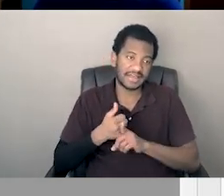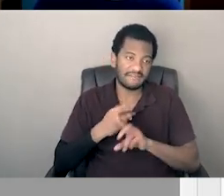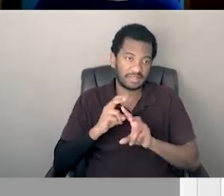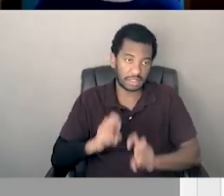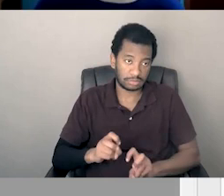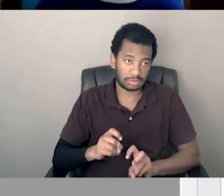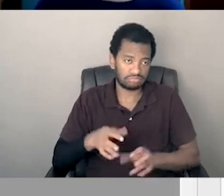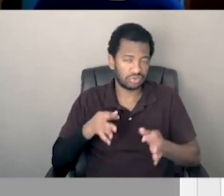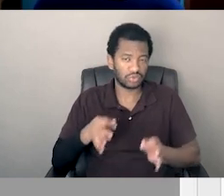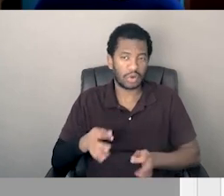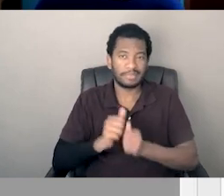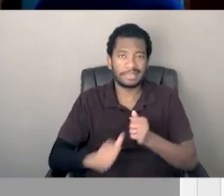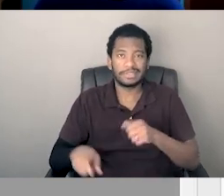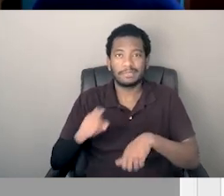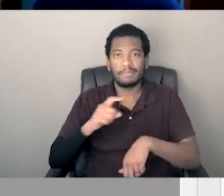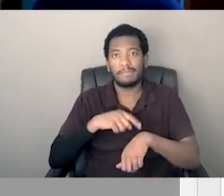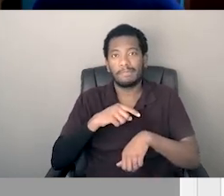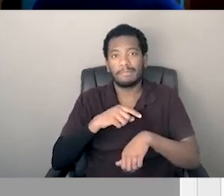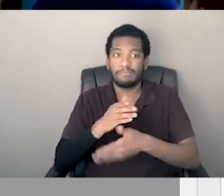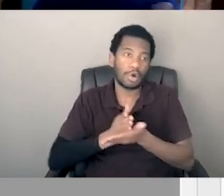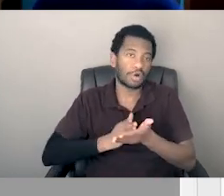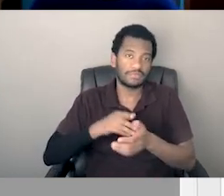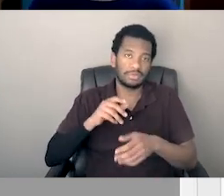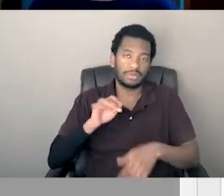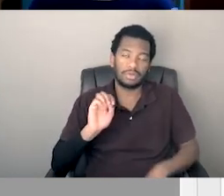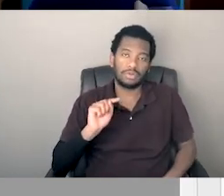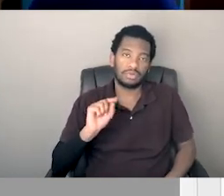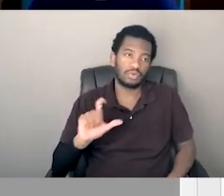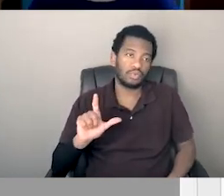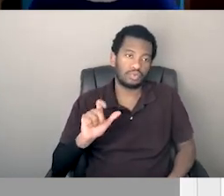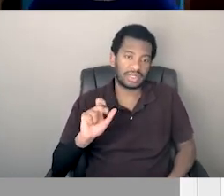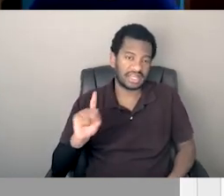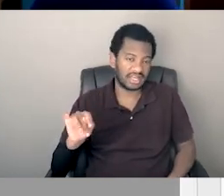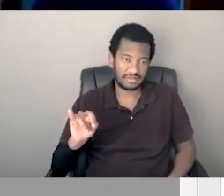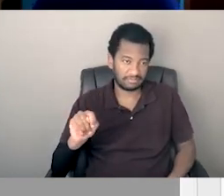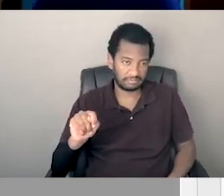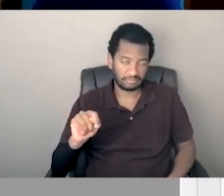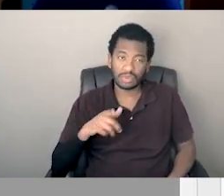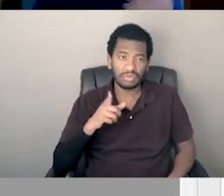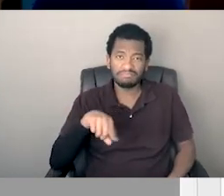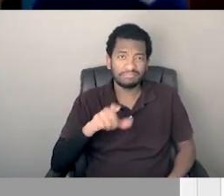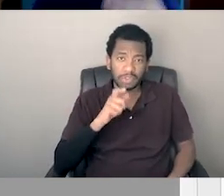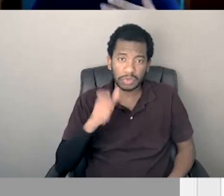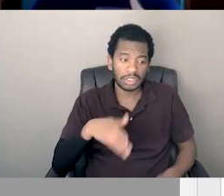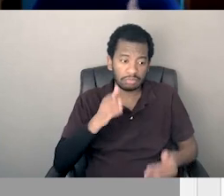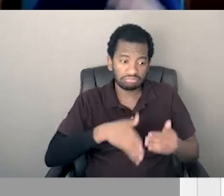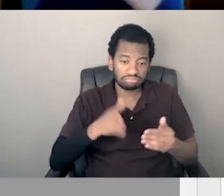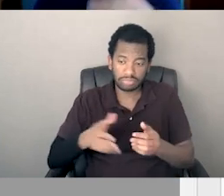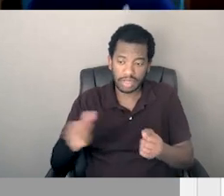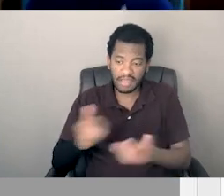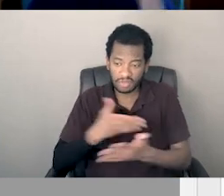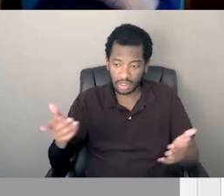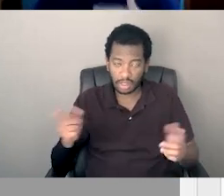walks through each part of the toolkit. Of course, you don't have to be doing everything in here, but it's a way to just